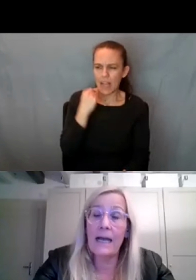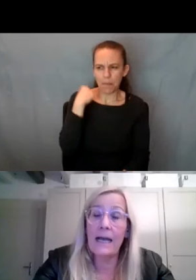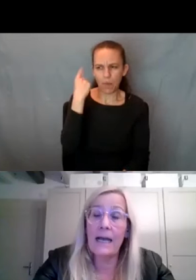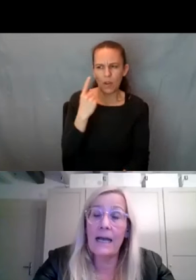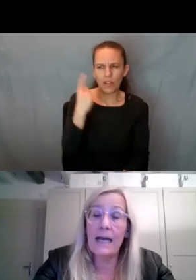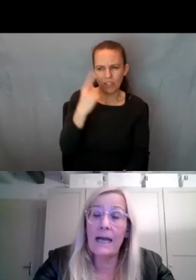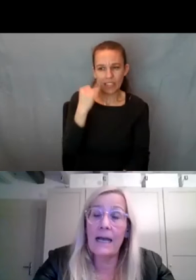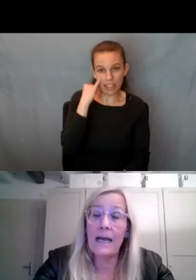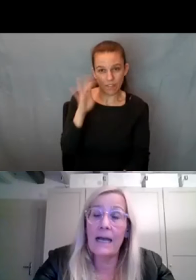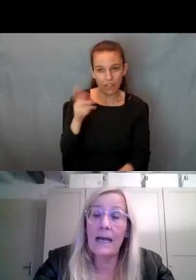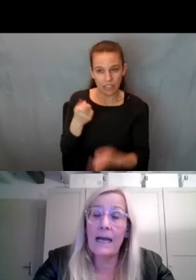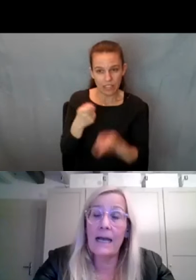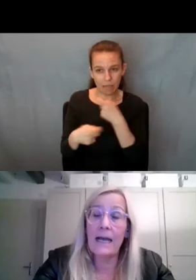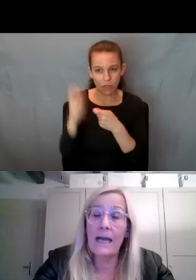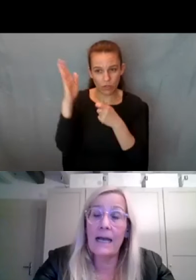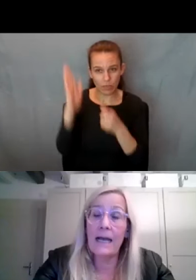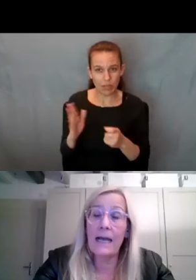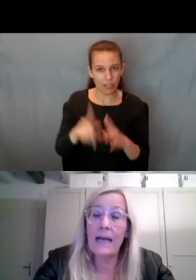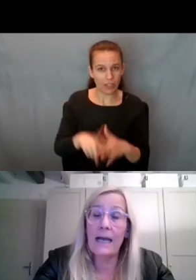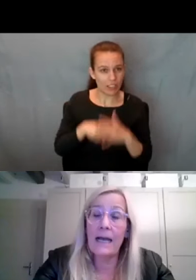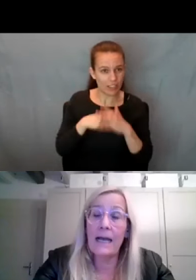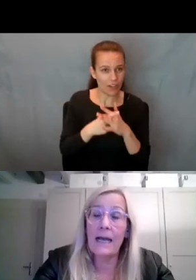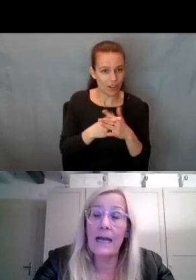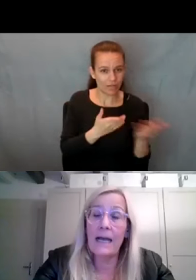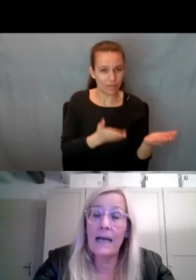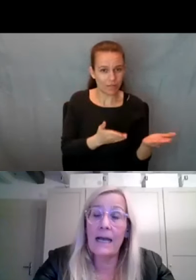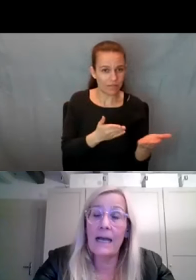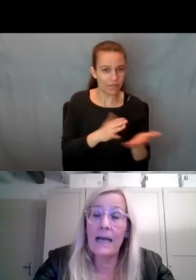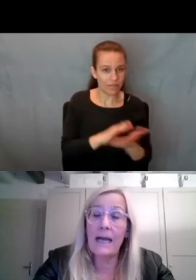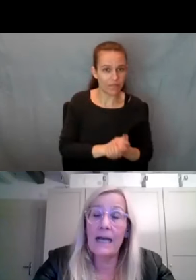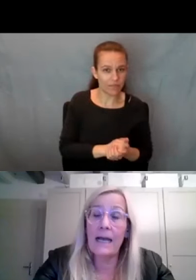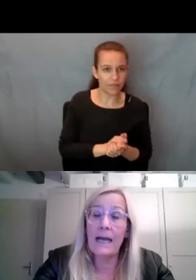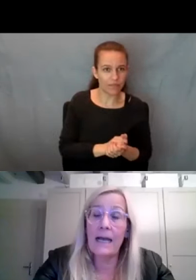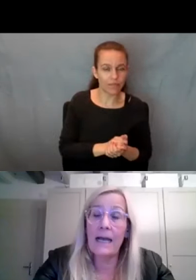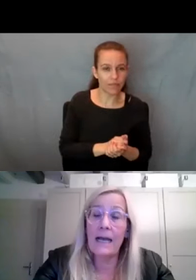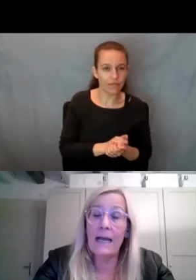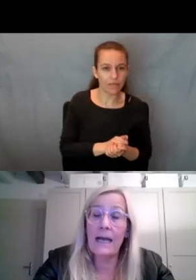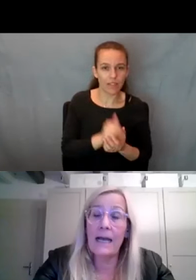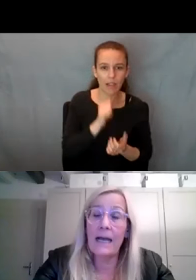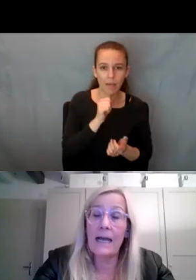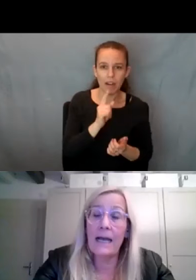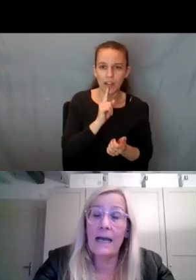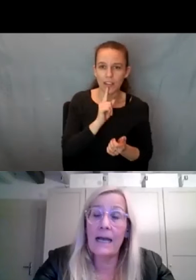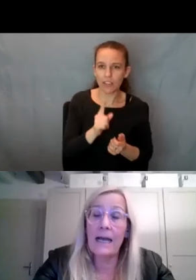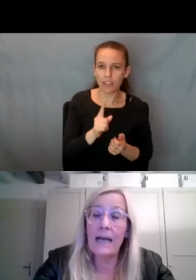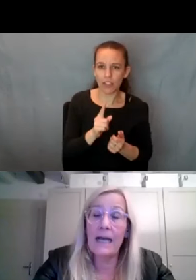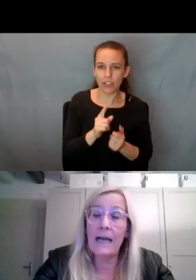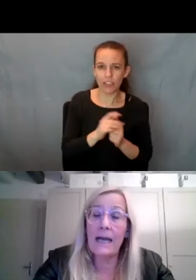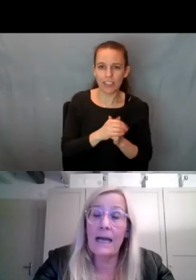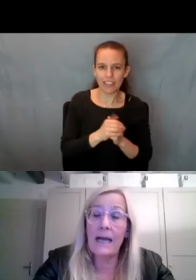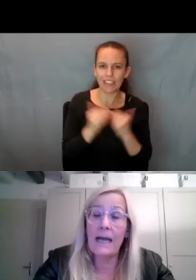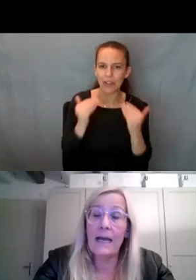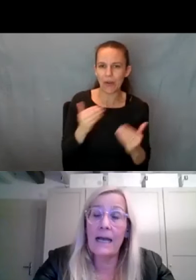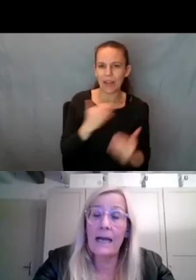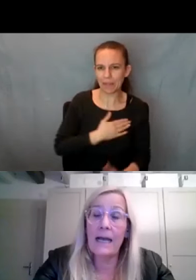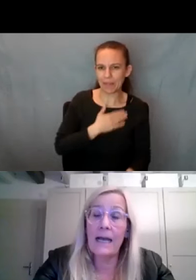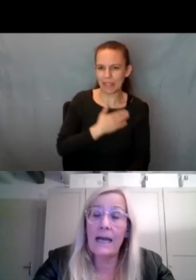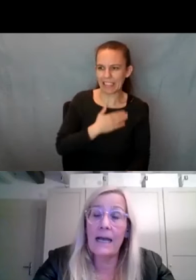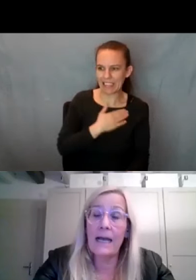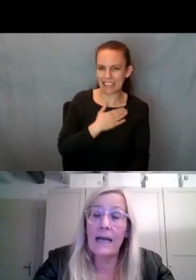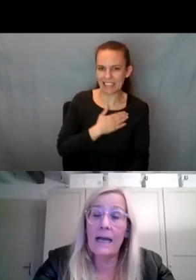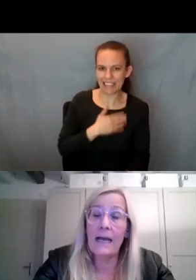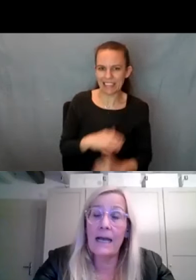substitute speaker can pick up from here. I'm not sure. Go ahead, please. Would